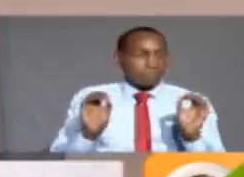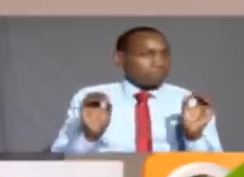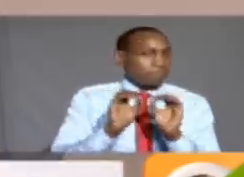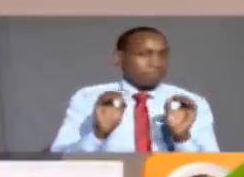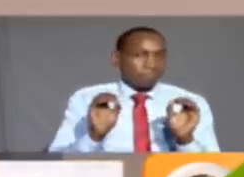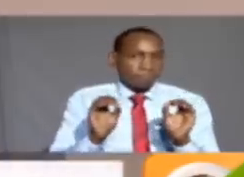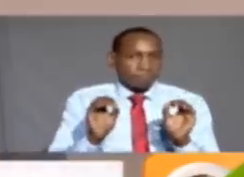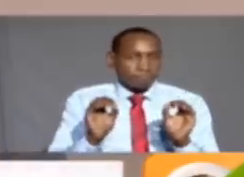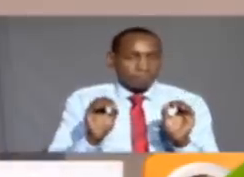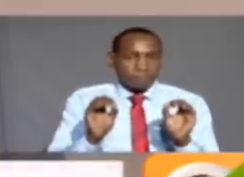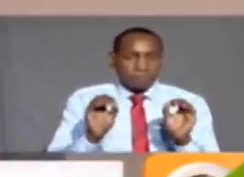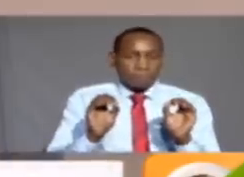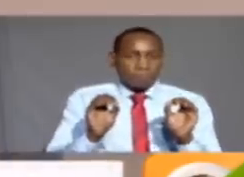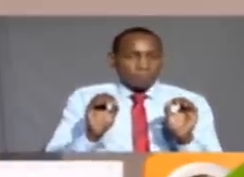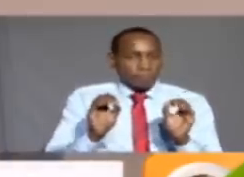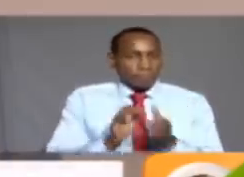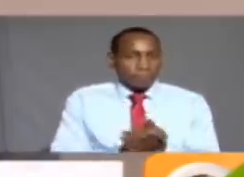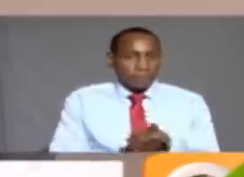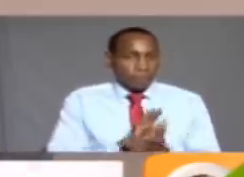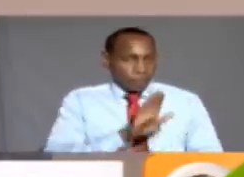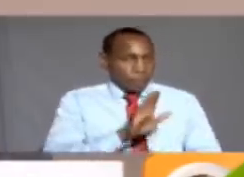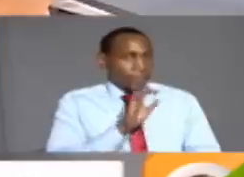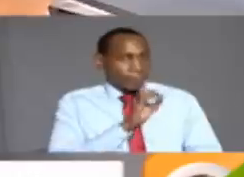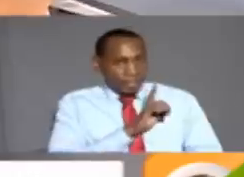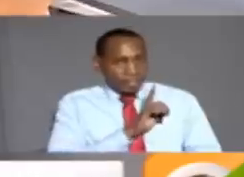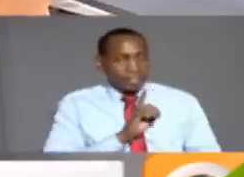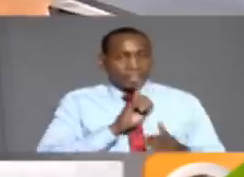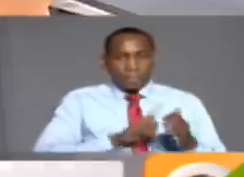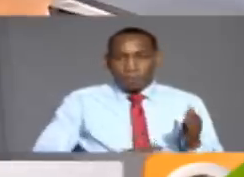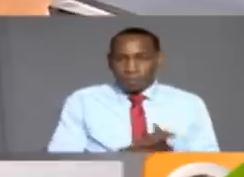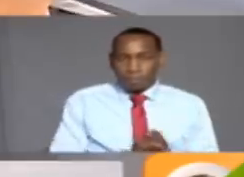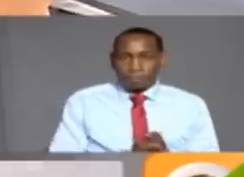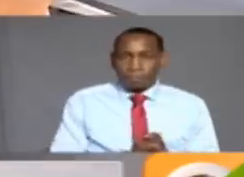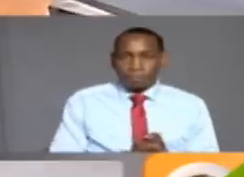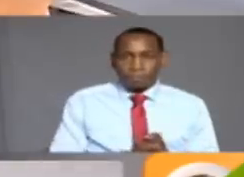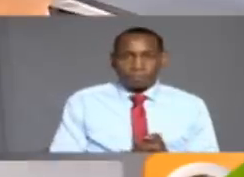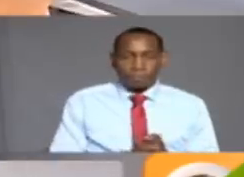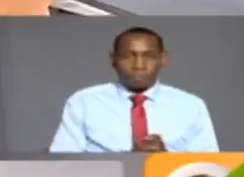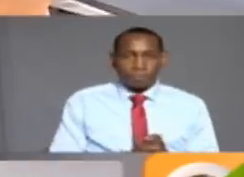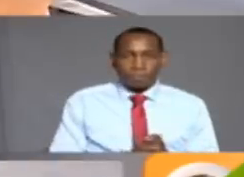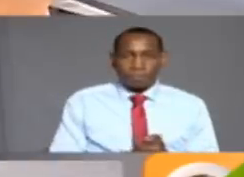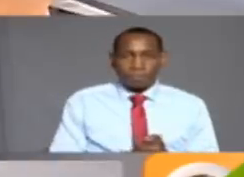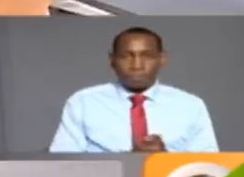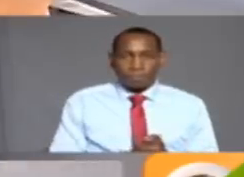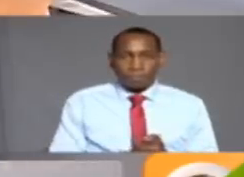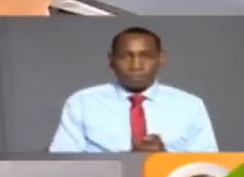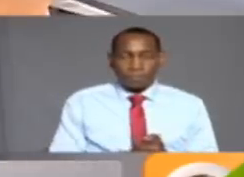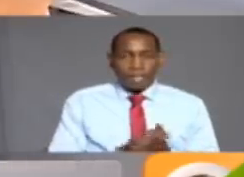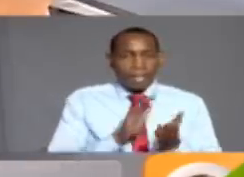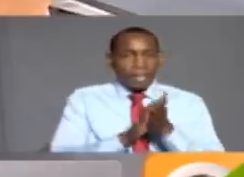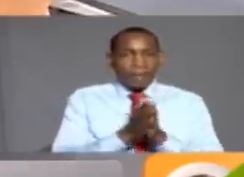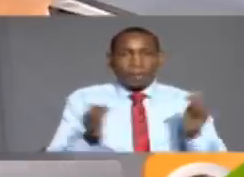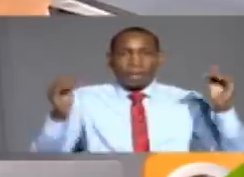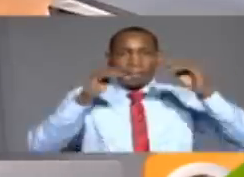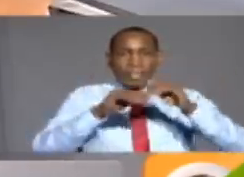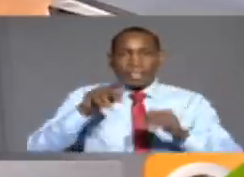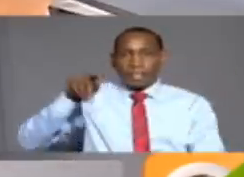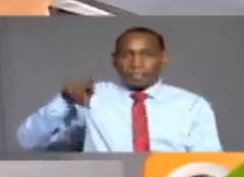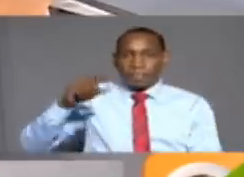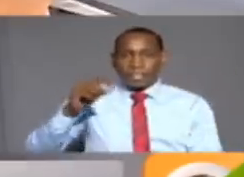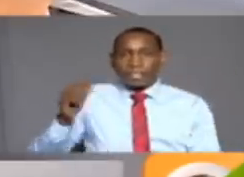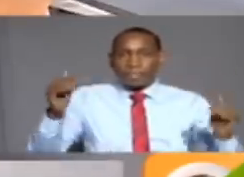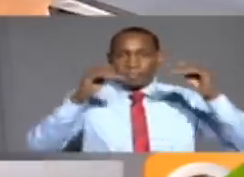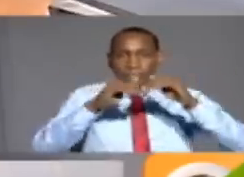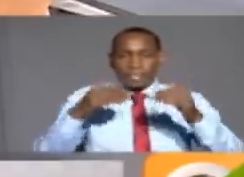It's okay. Or by us. let me just finish. So he's just saying. Yeah, that's one question. How come they have never held a NEC meeting or a PG meeting since